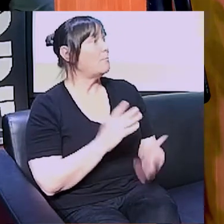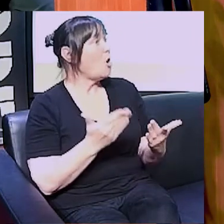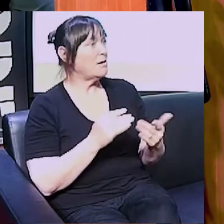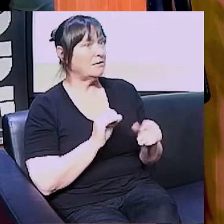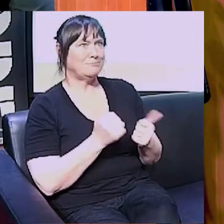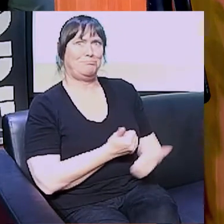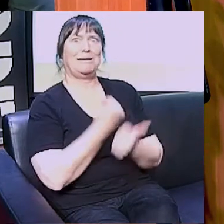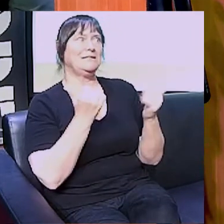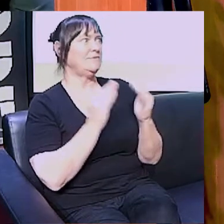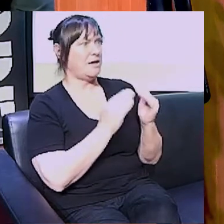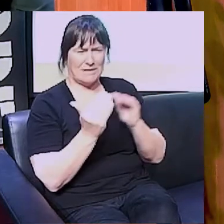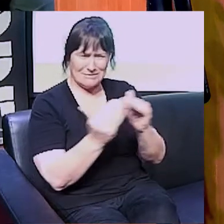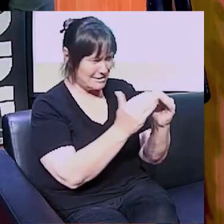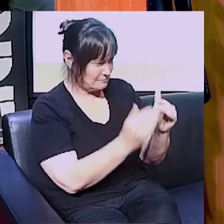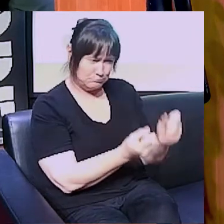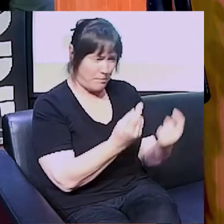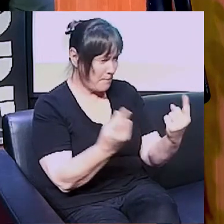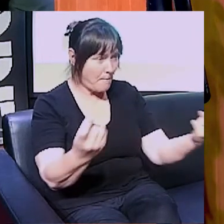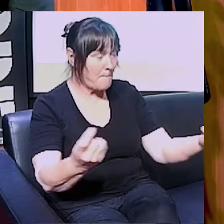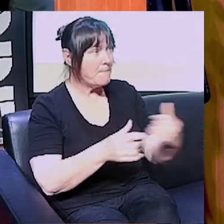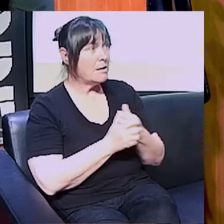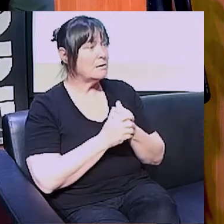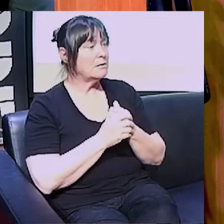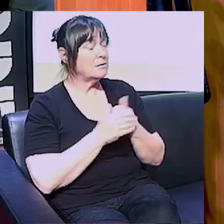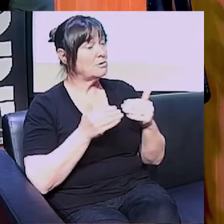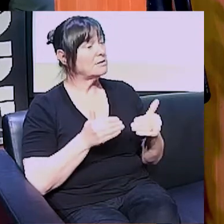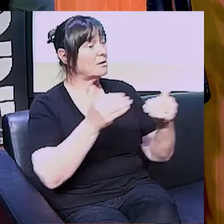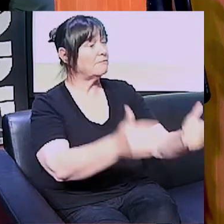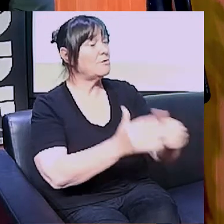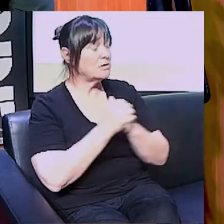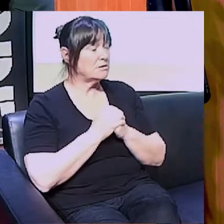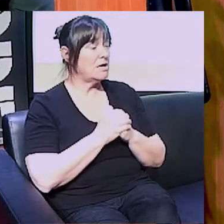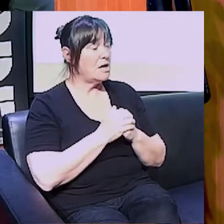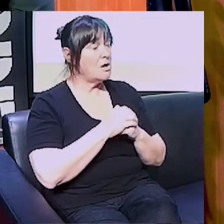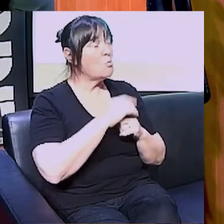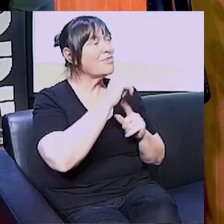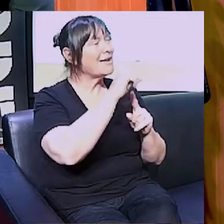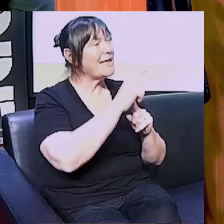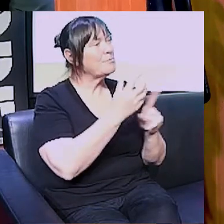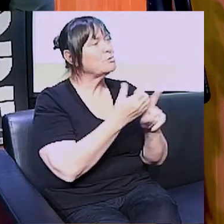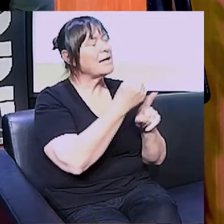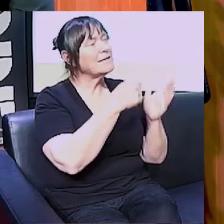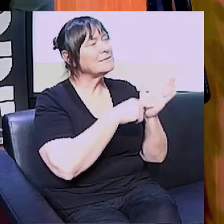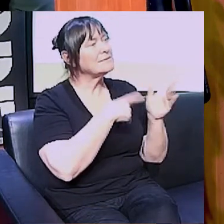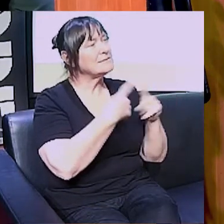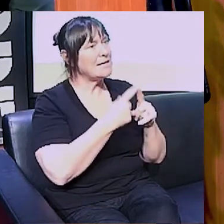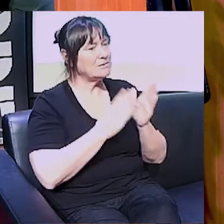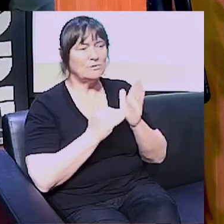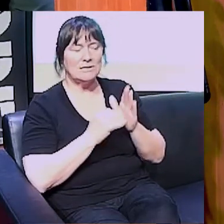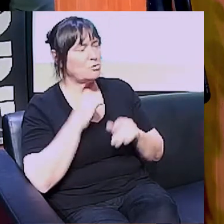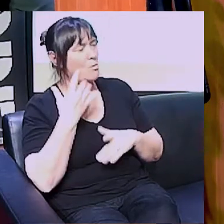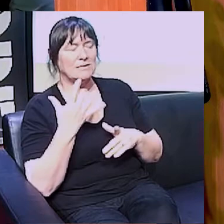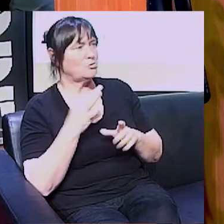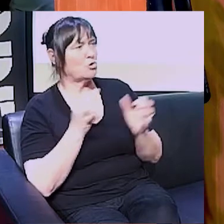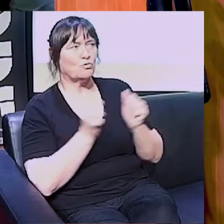looked. there's things actually moving forward. In relation to the capital gains tax, New Zealand has always been opposed to capital gains tax and always